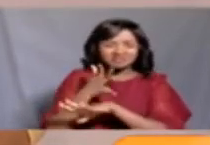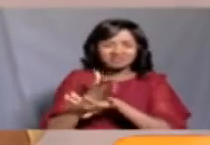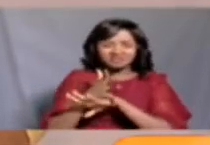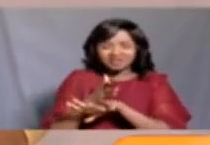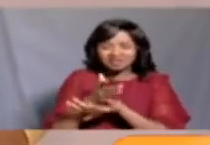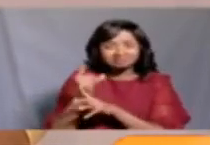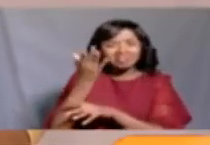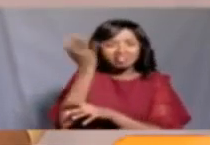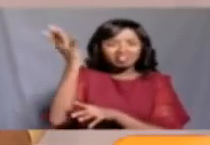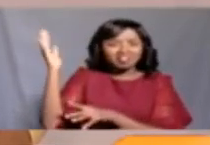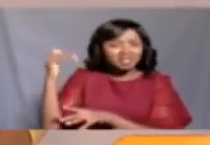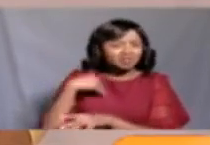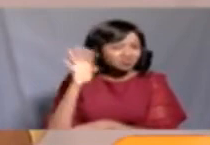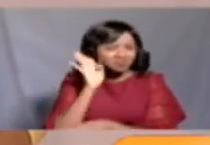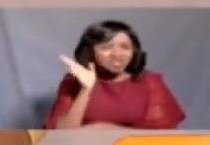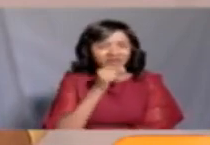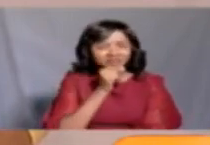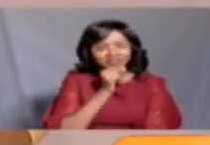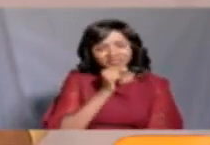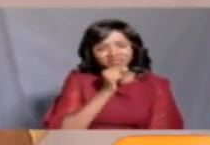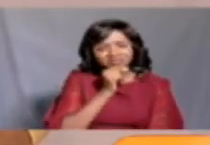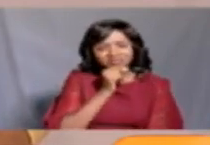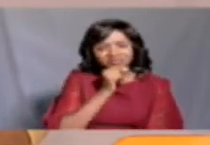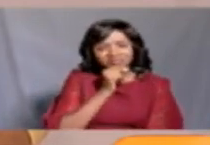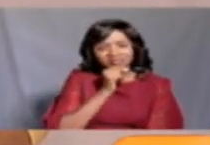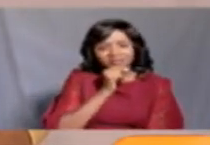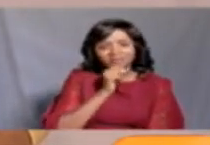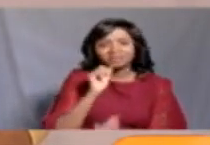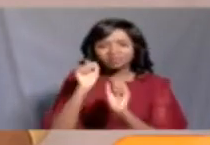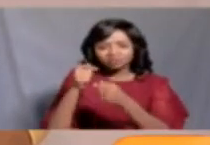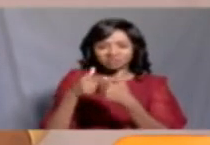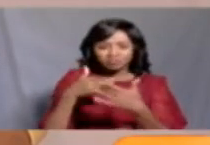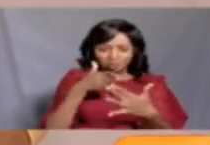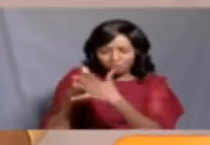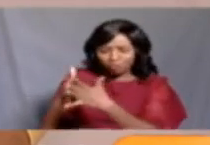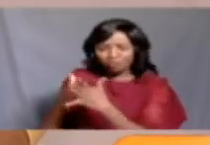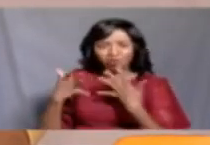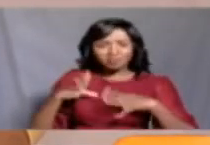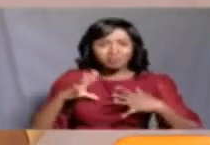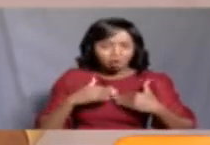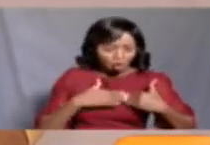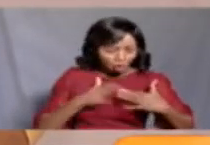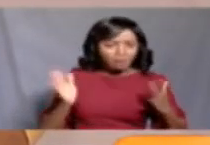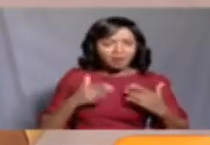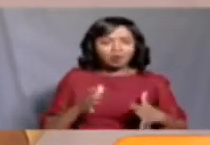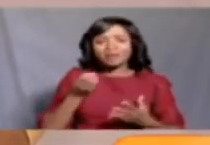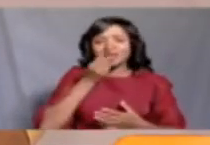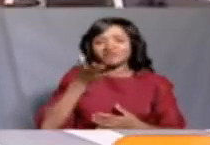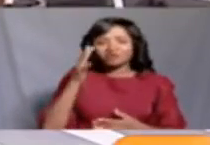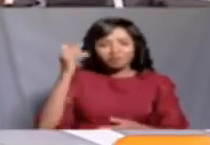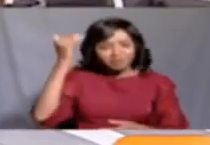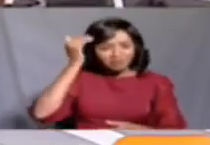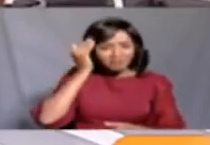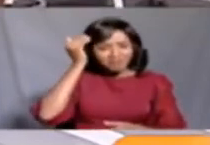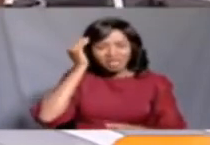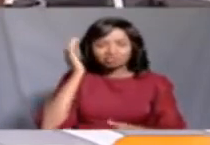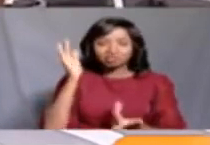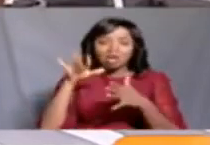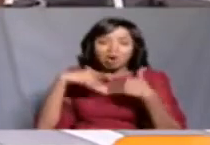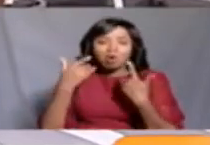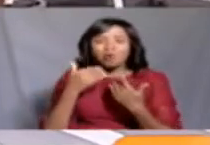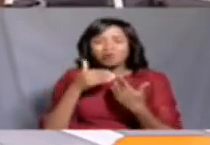myths out there that you've heard that would prevent people from being open about, you know, their mental health status or seeking